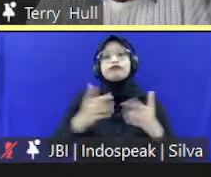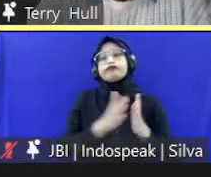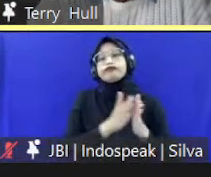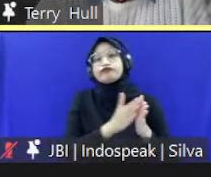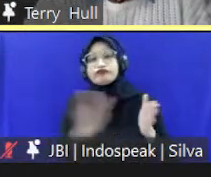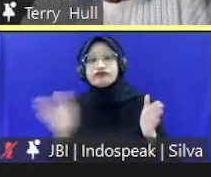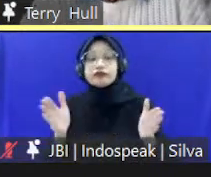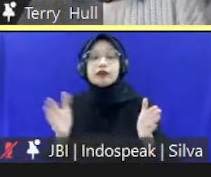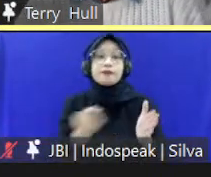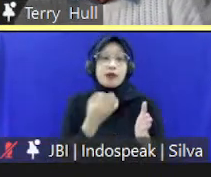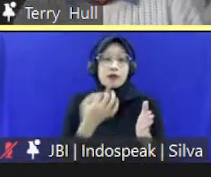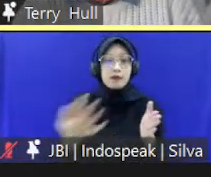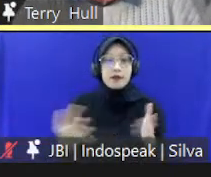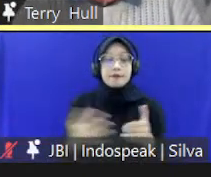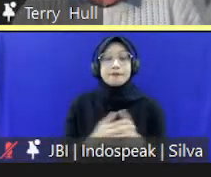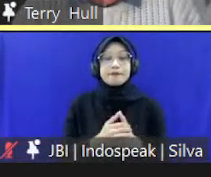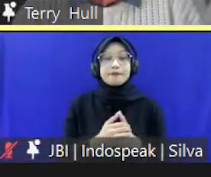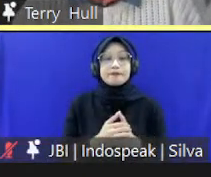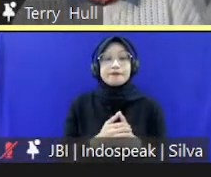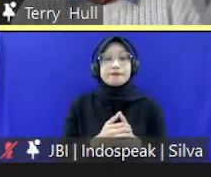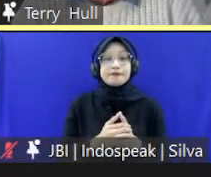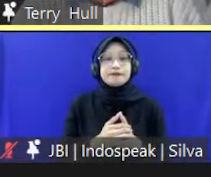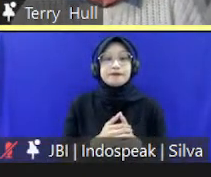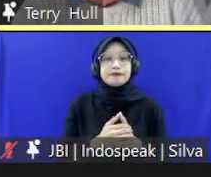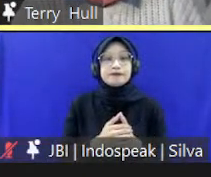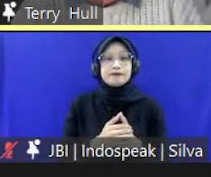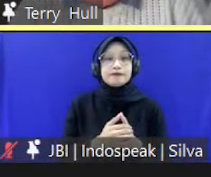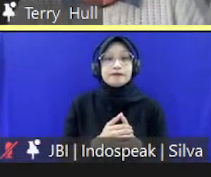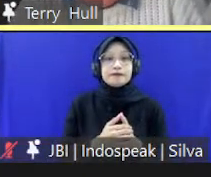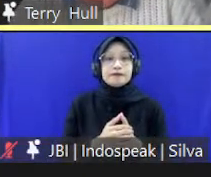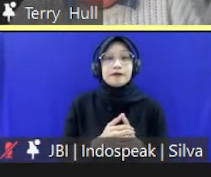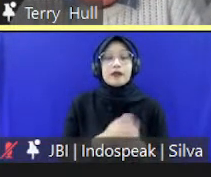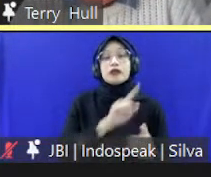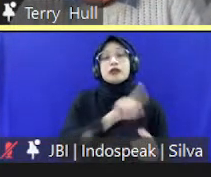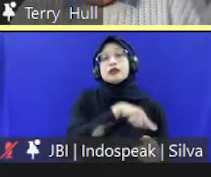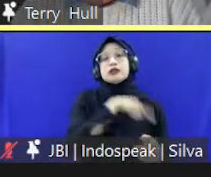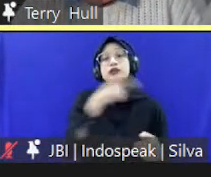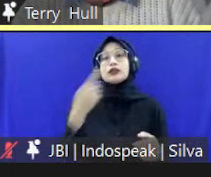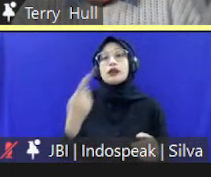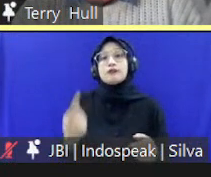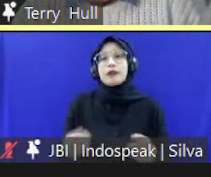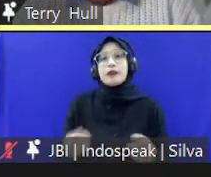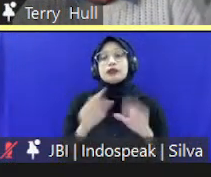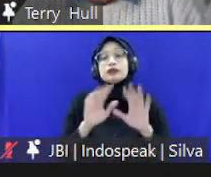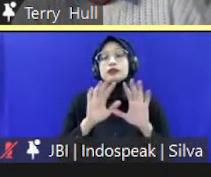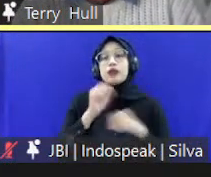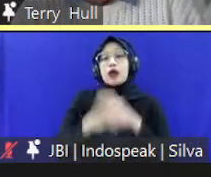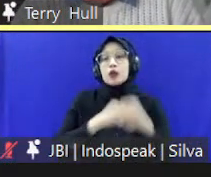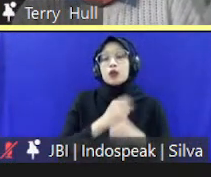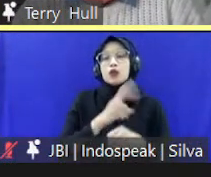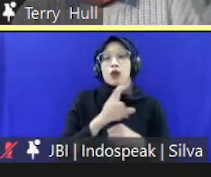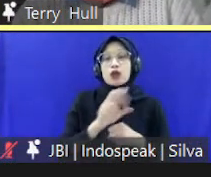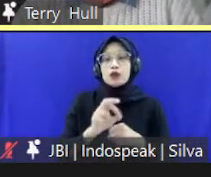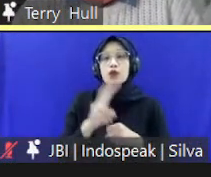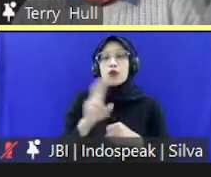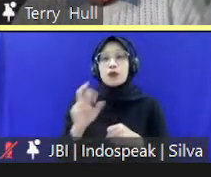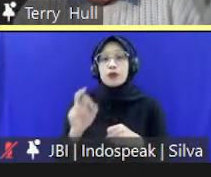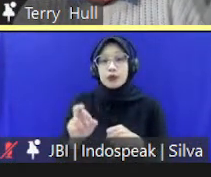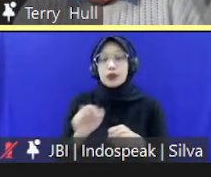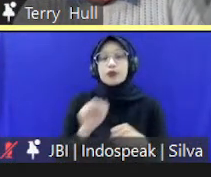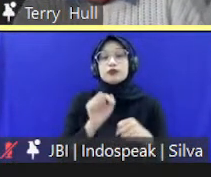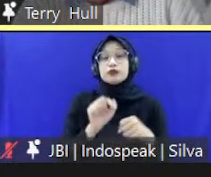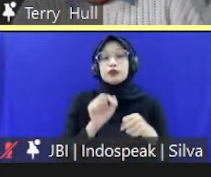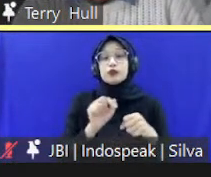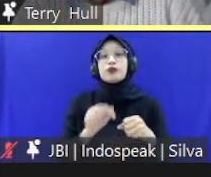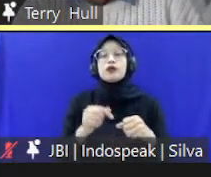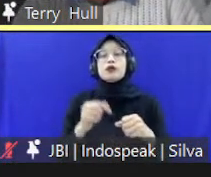2010 into 2020 for these different age groups is greater than 1.